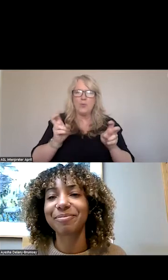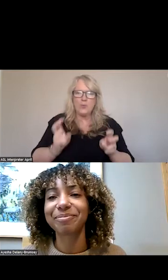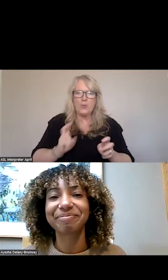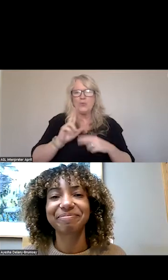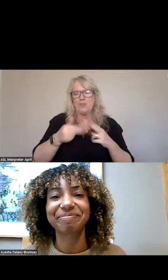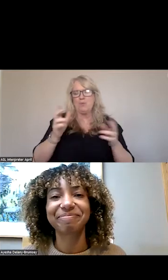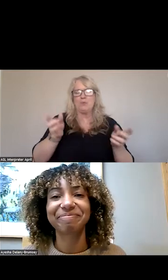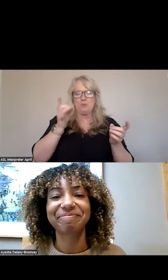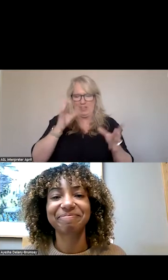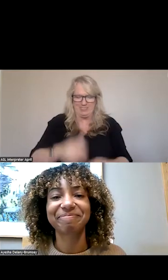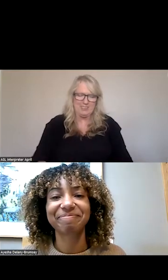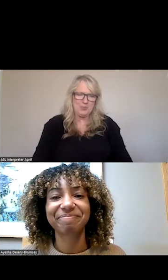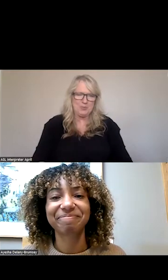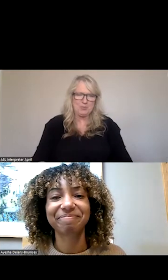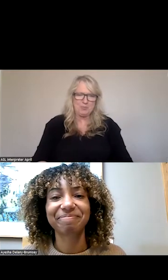crisis.